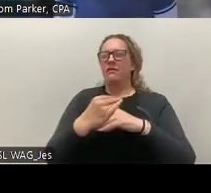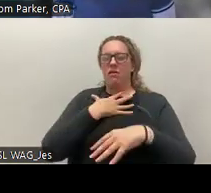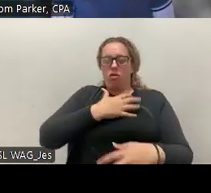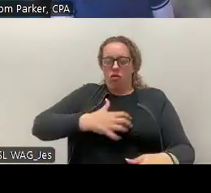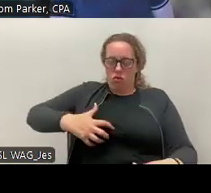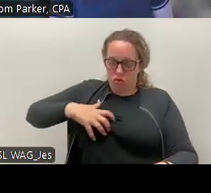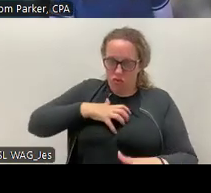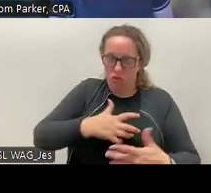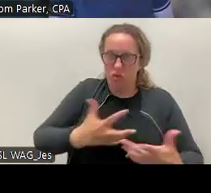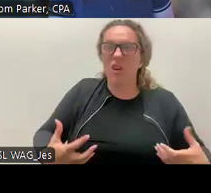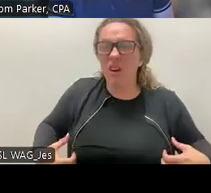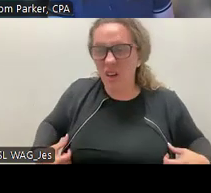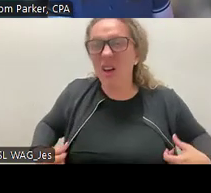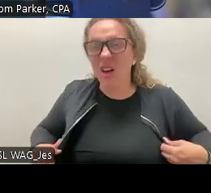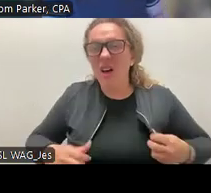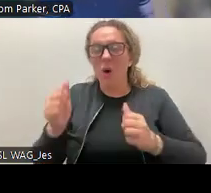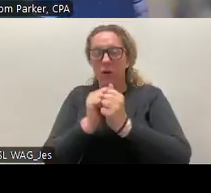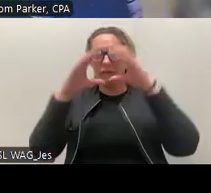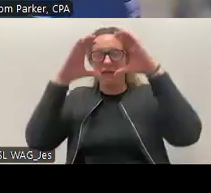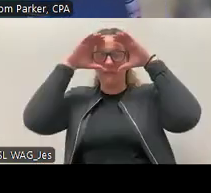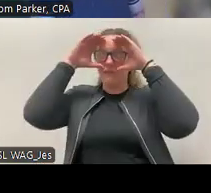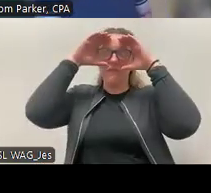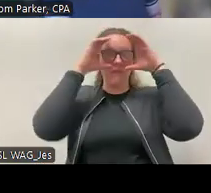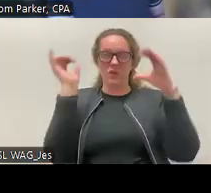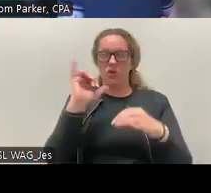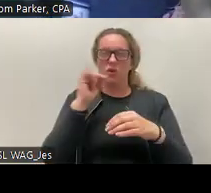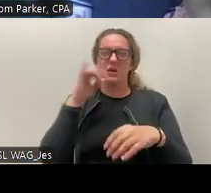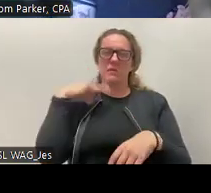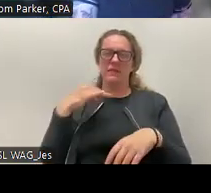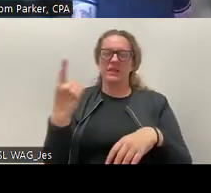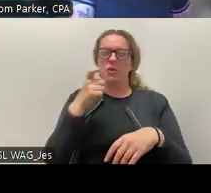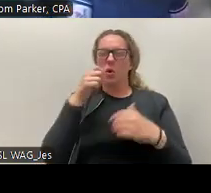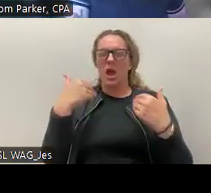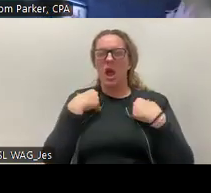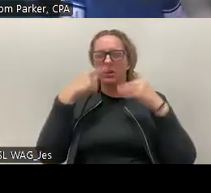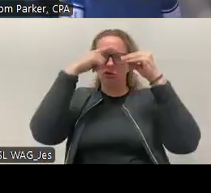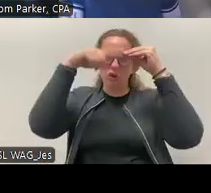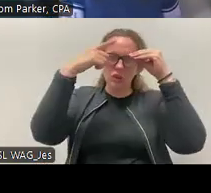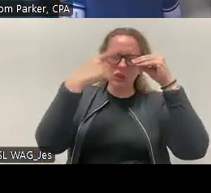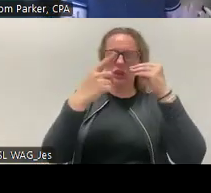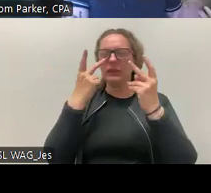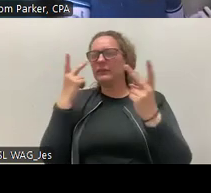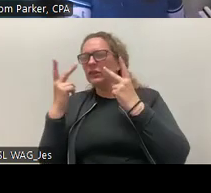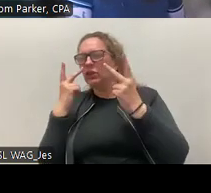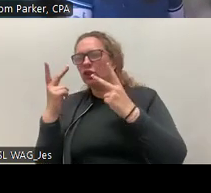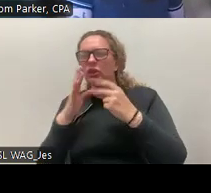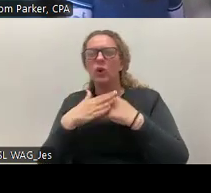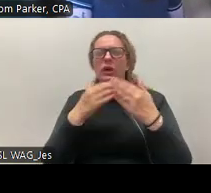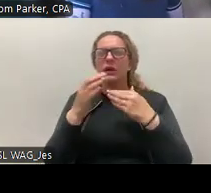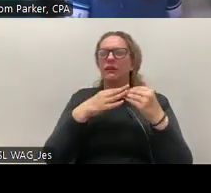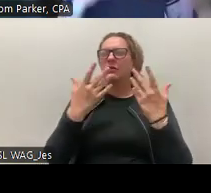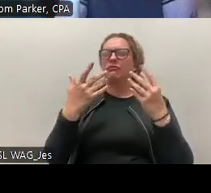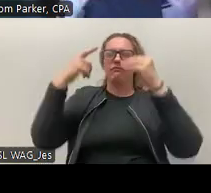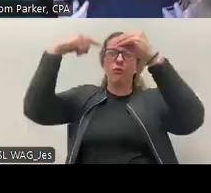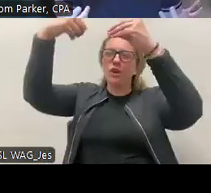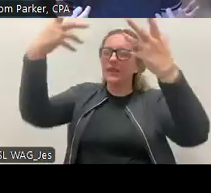VR set. This would really benefit someone who has cognition, vision, or even processing, just